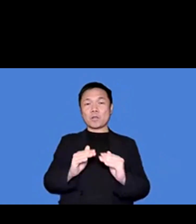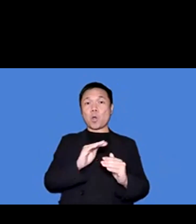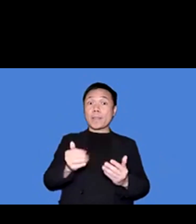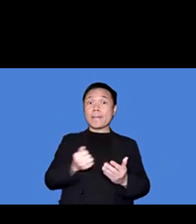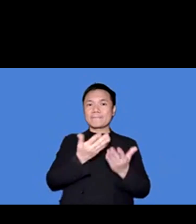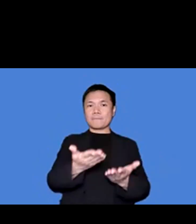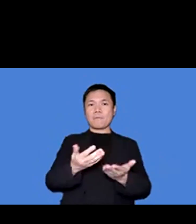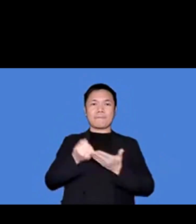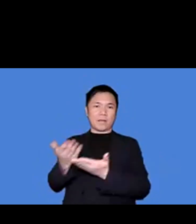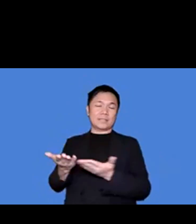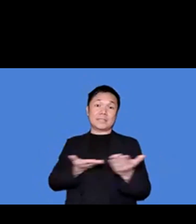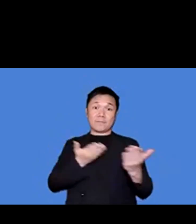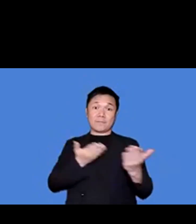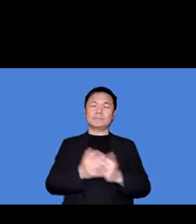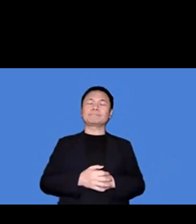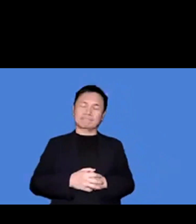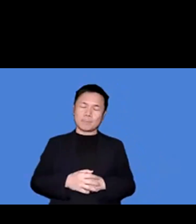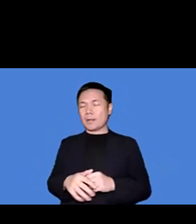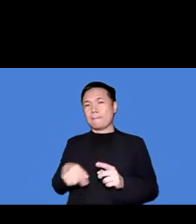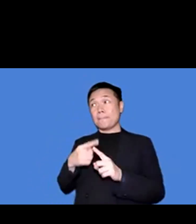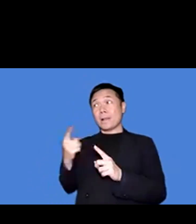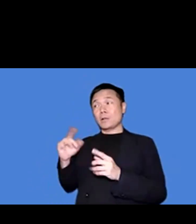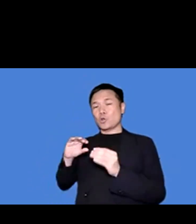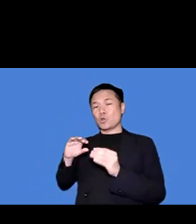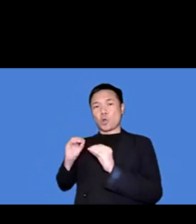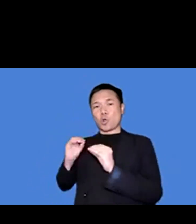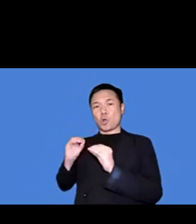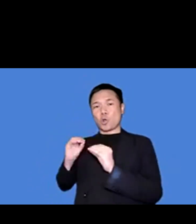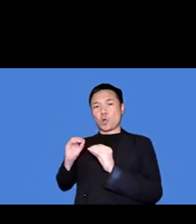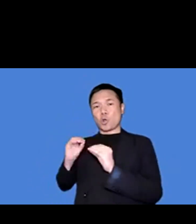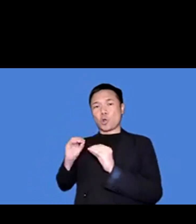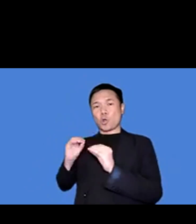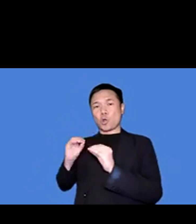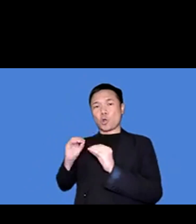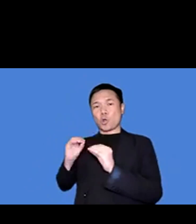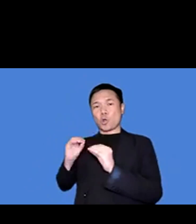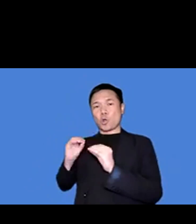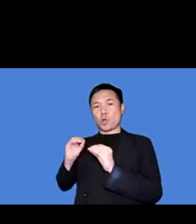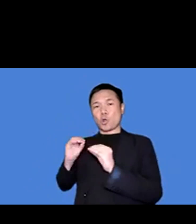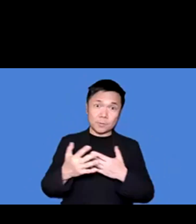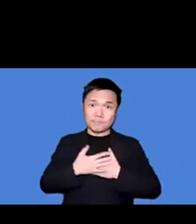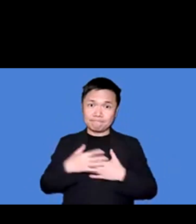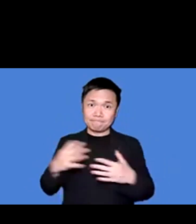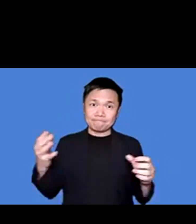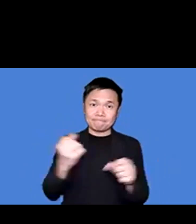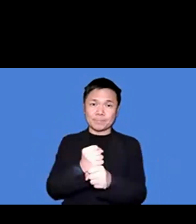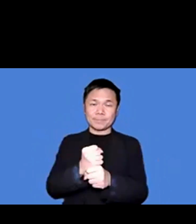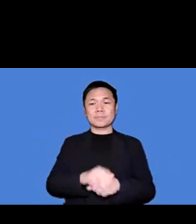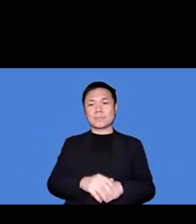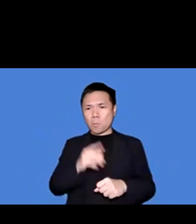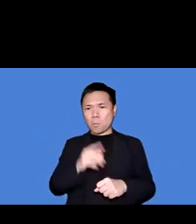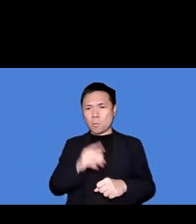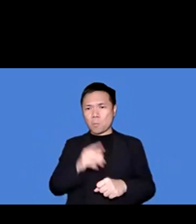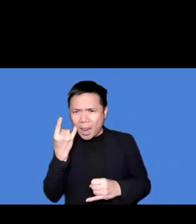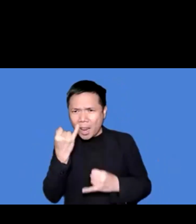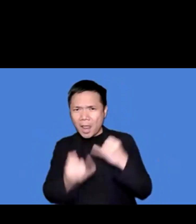by mainstream organizations that don't specialize in disability. So thank you so much for bringing that up. We have time for one